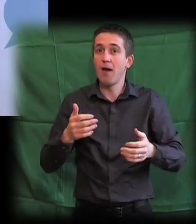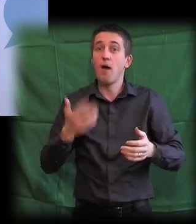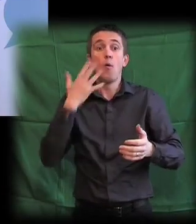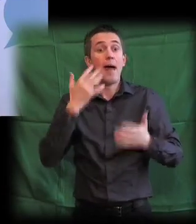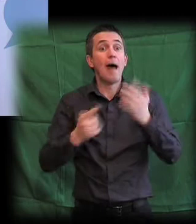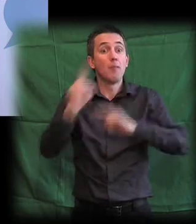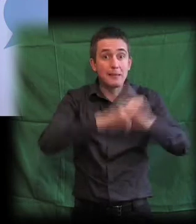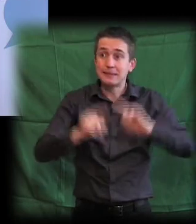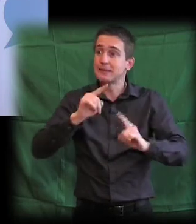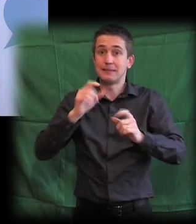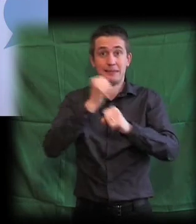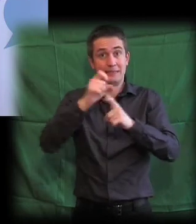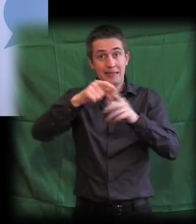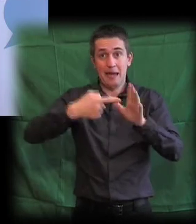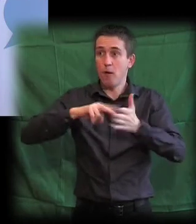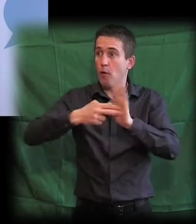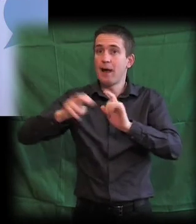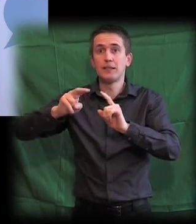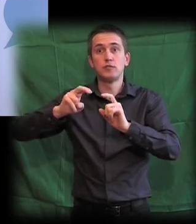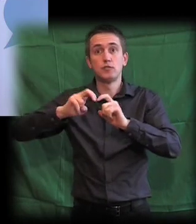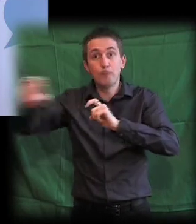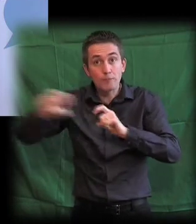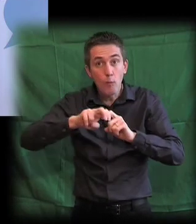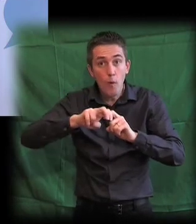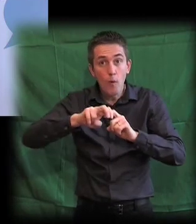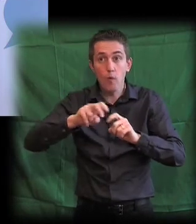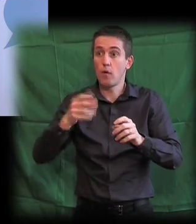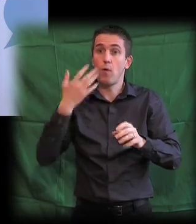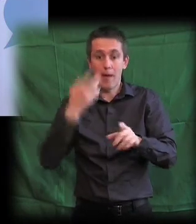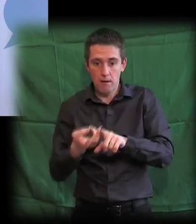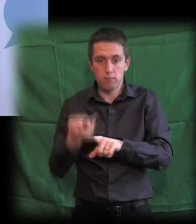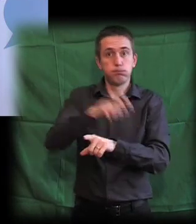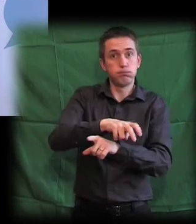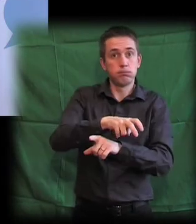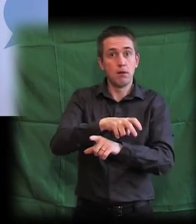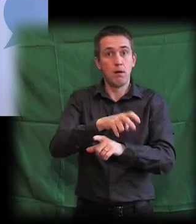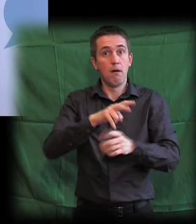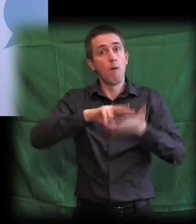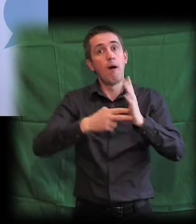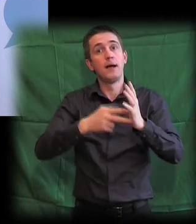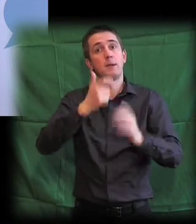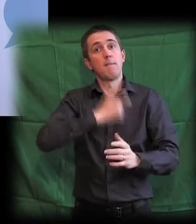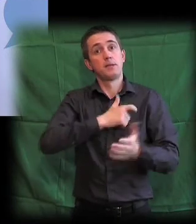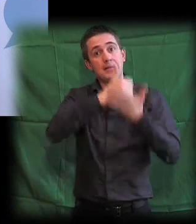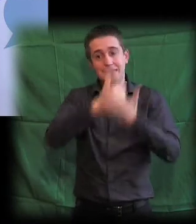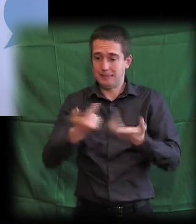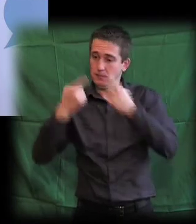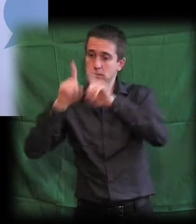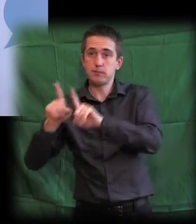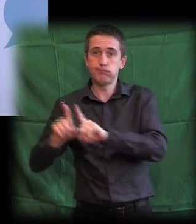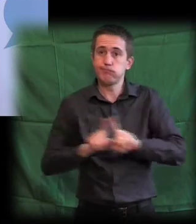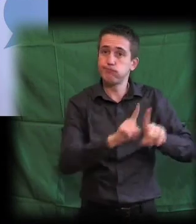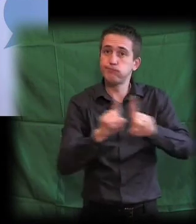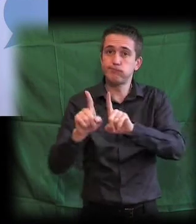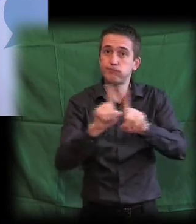on to get to the event. Once you're there, you're met by friendly personal assistants,